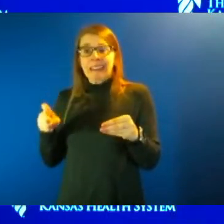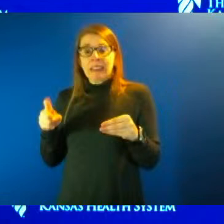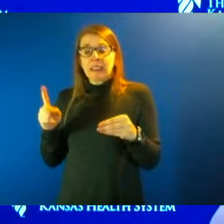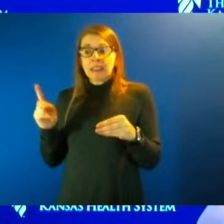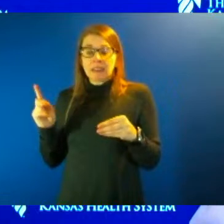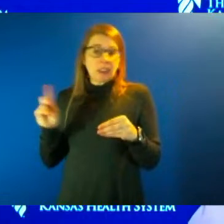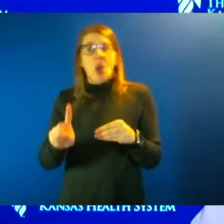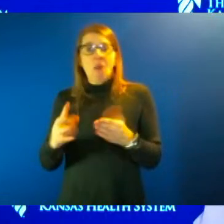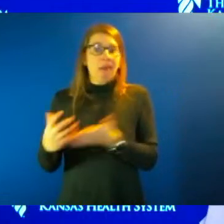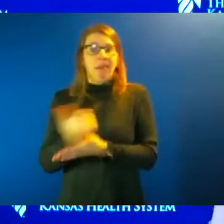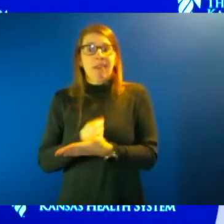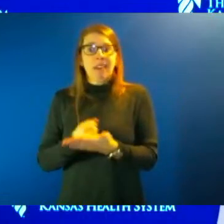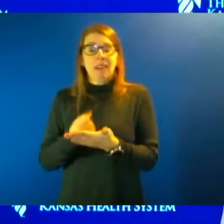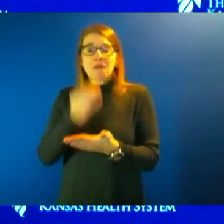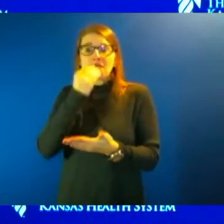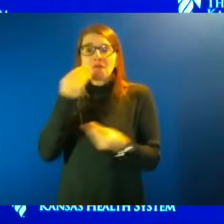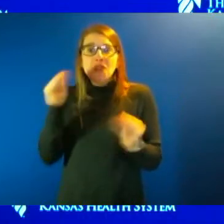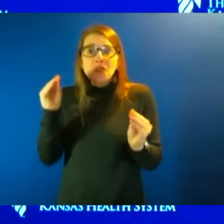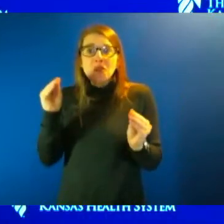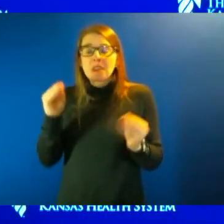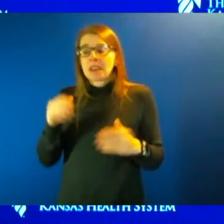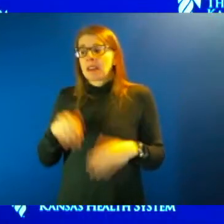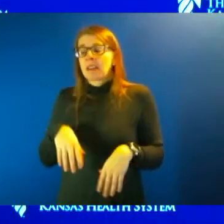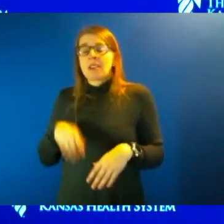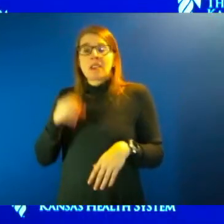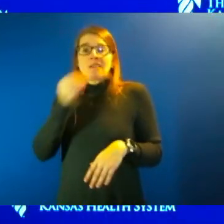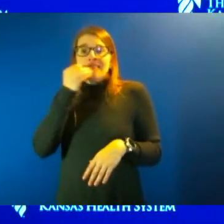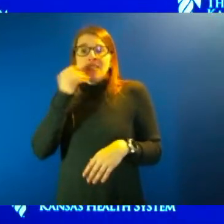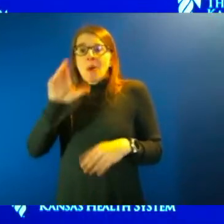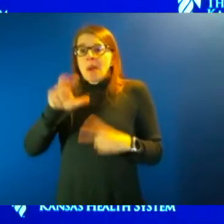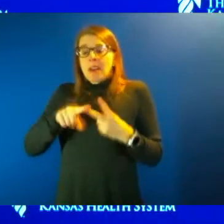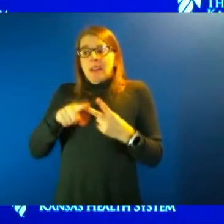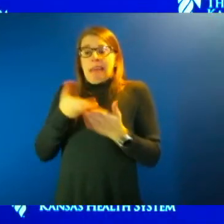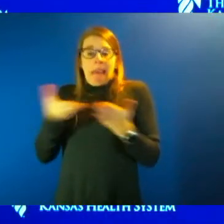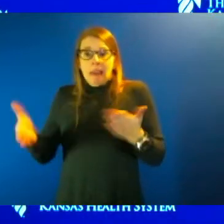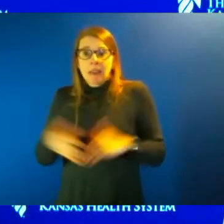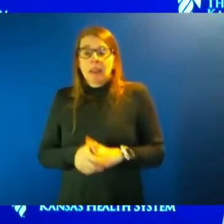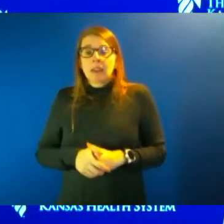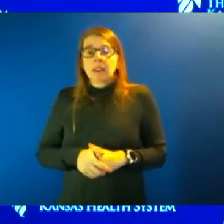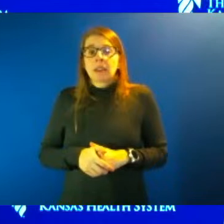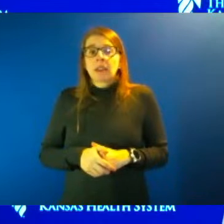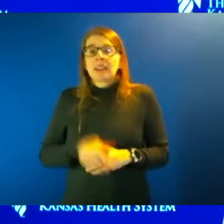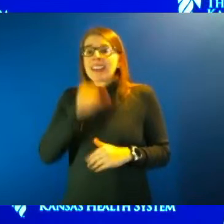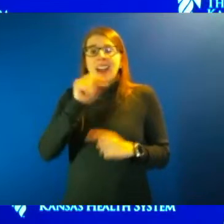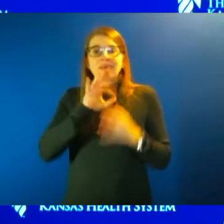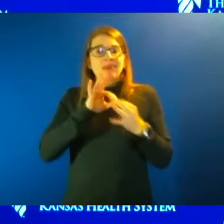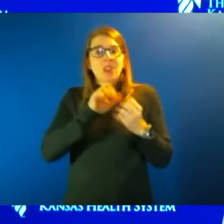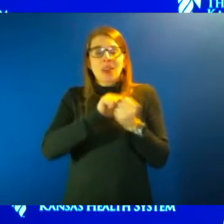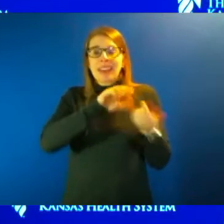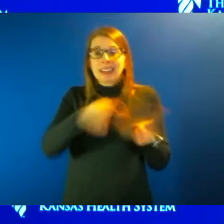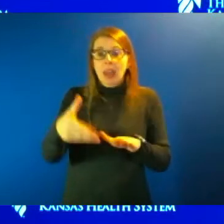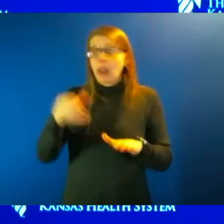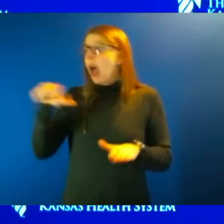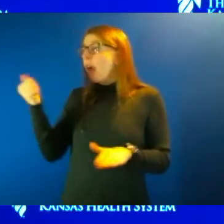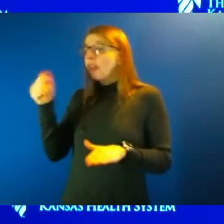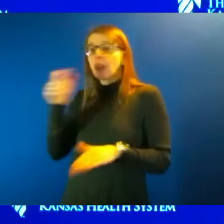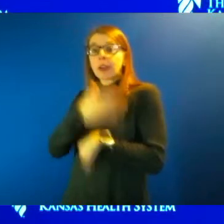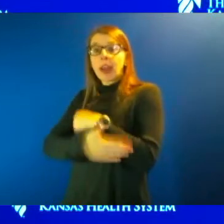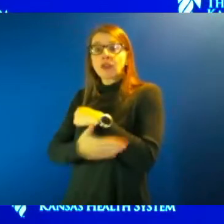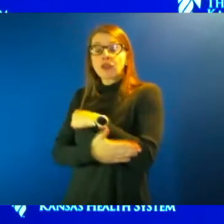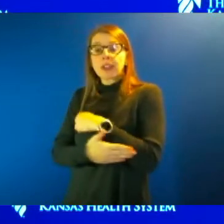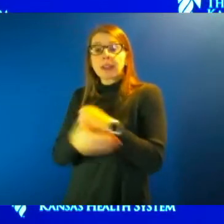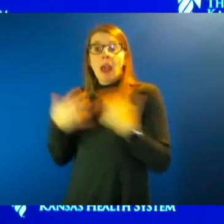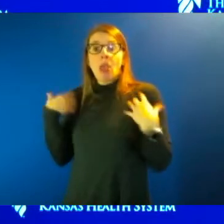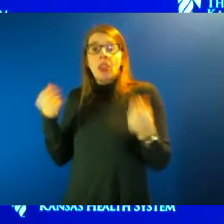So it's not just about death, it's about overall people's health. And we know that countries that are healthy and productive, and